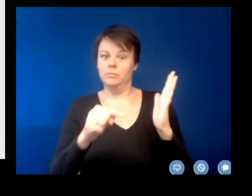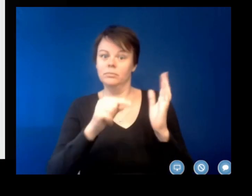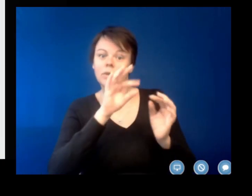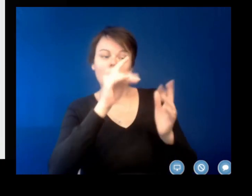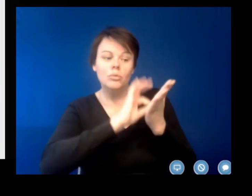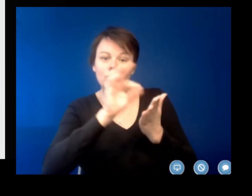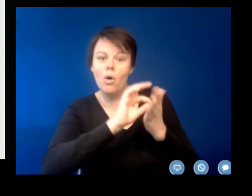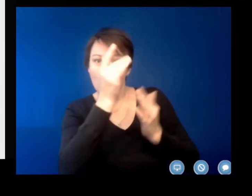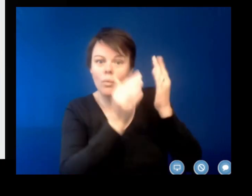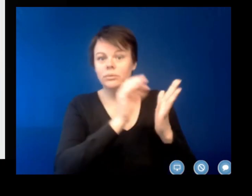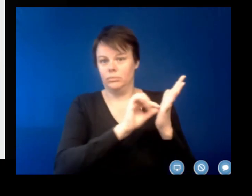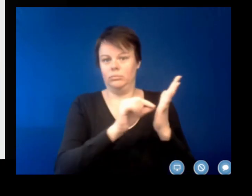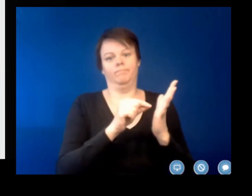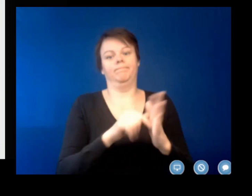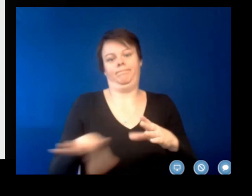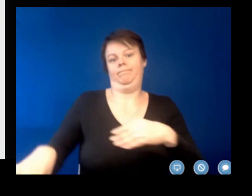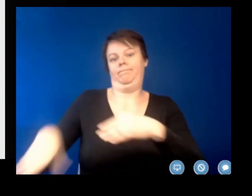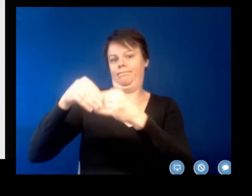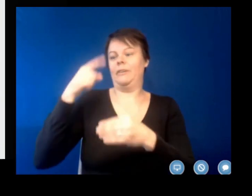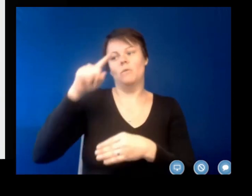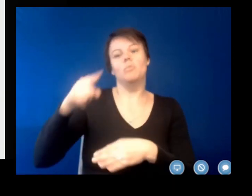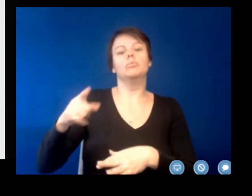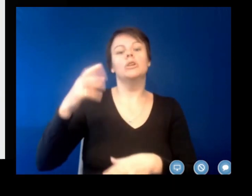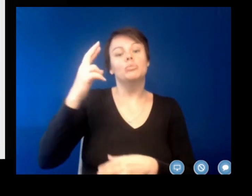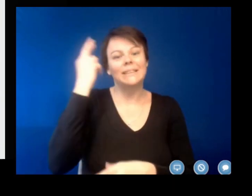global world society?